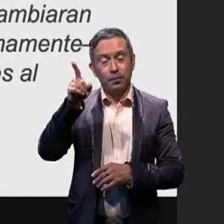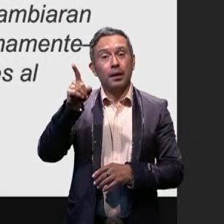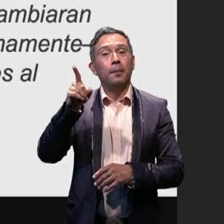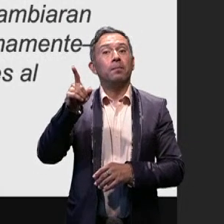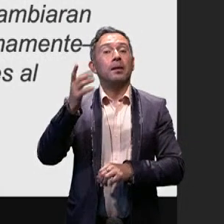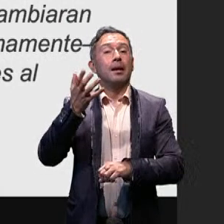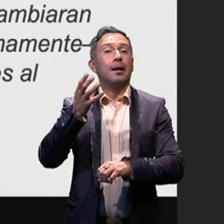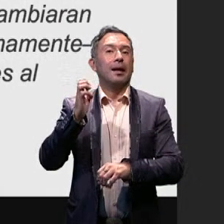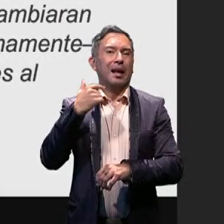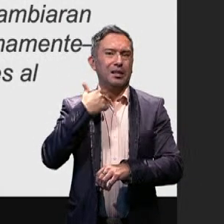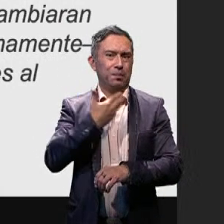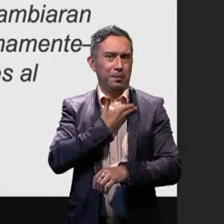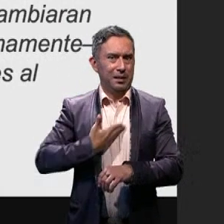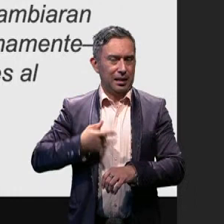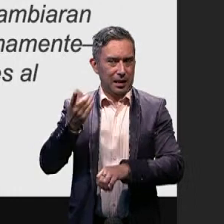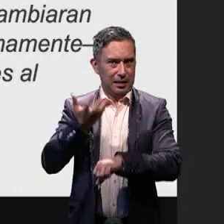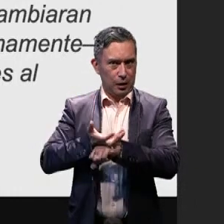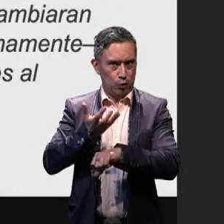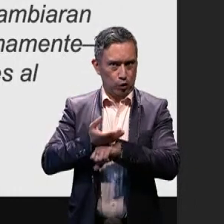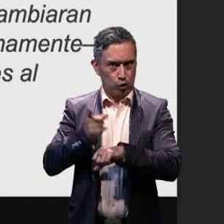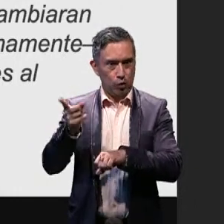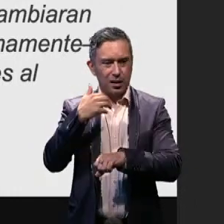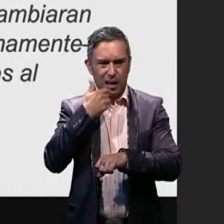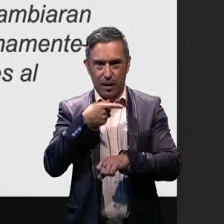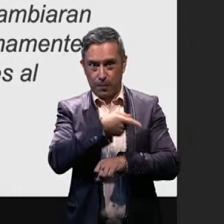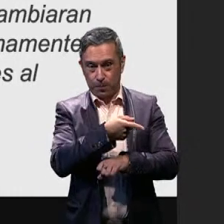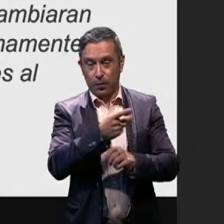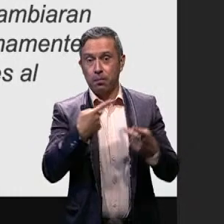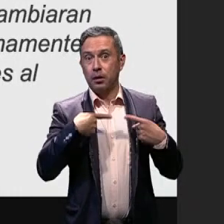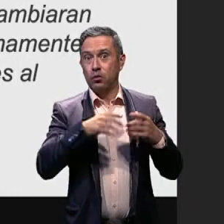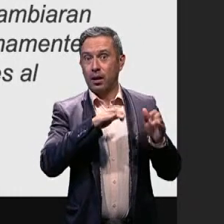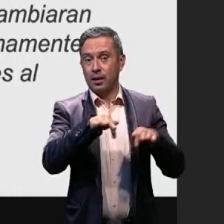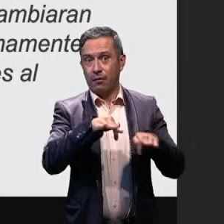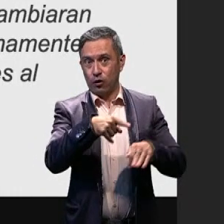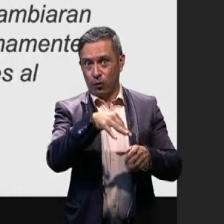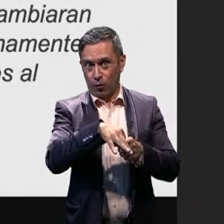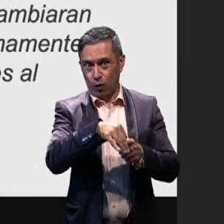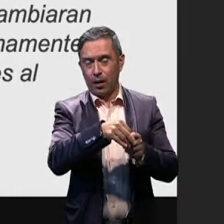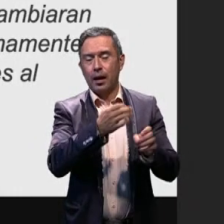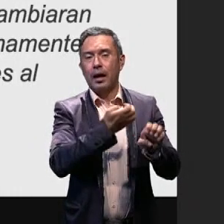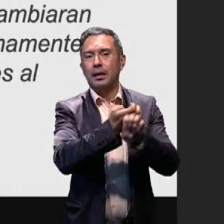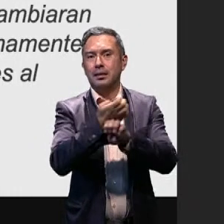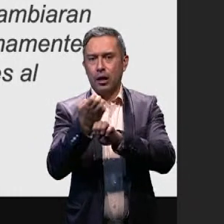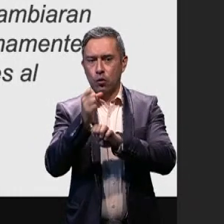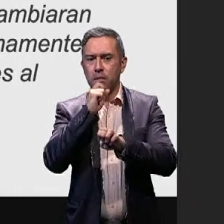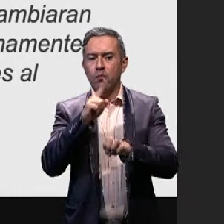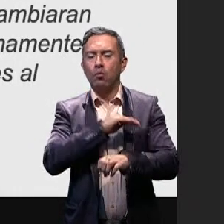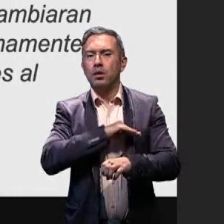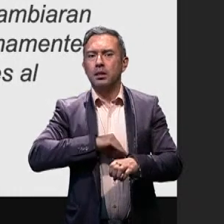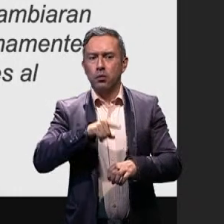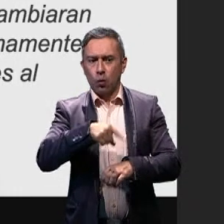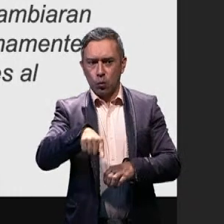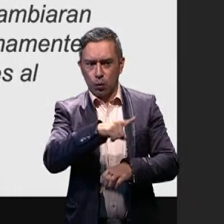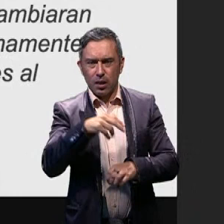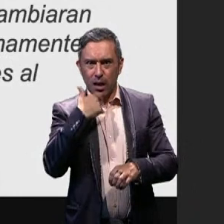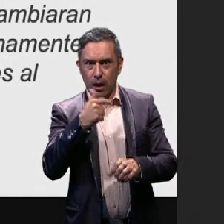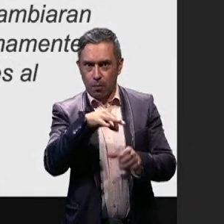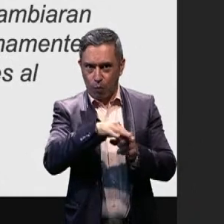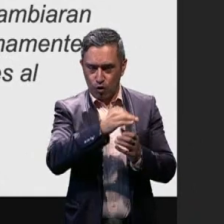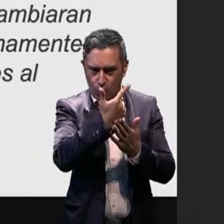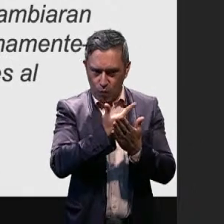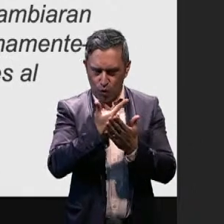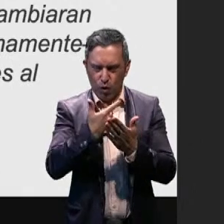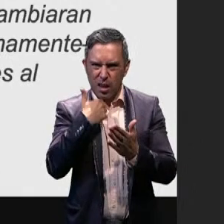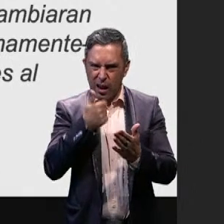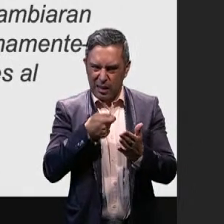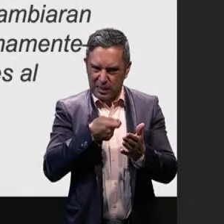election officials at both the state and local levels to change vote counts, to find votes, to